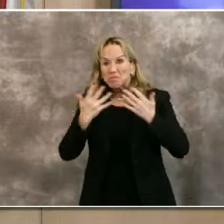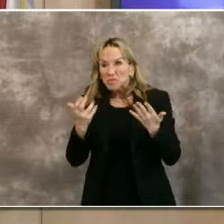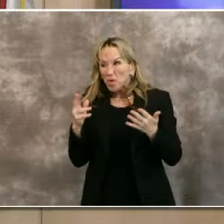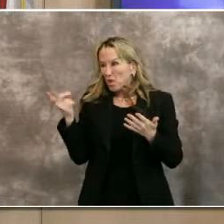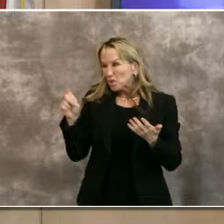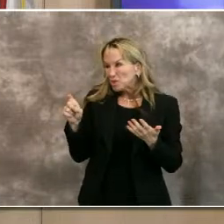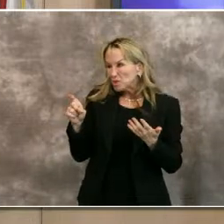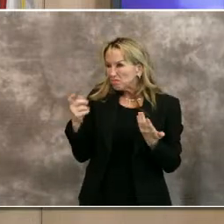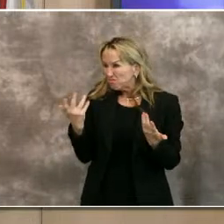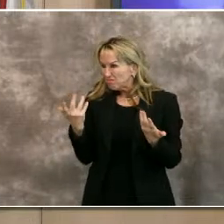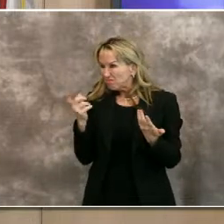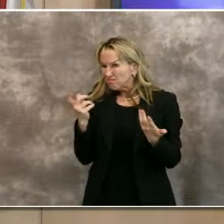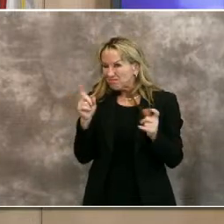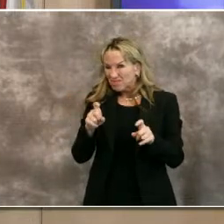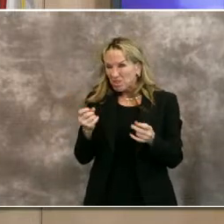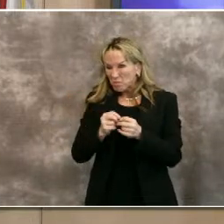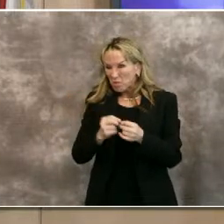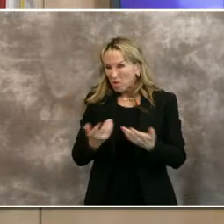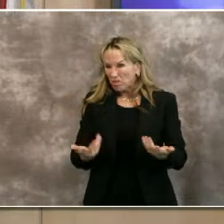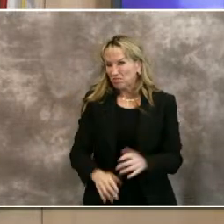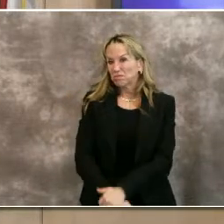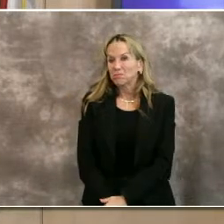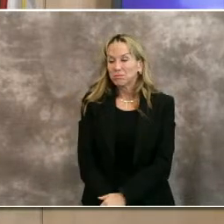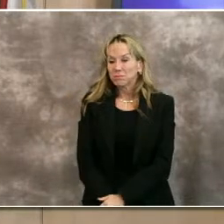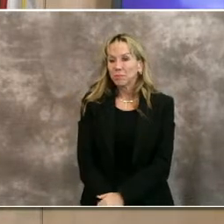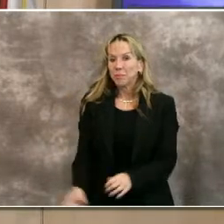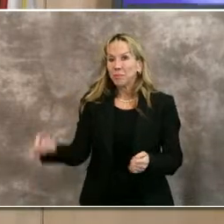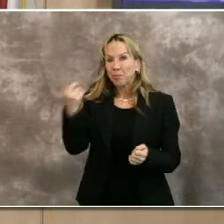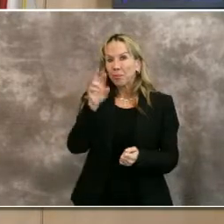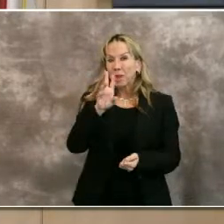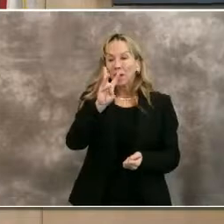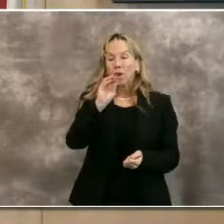happen? Okay, Dr. Wooten will respond.